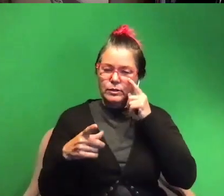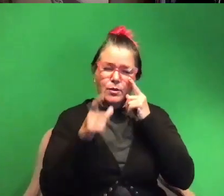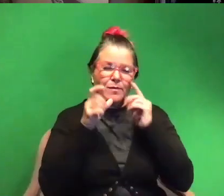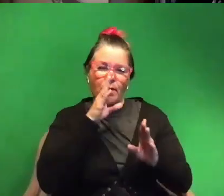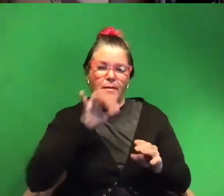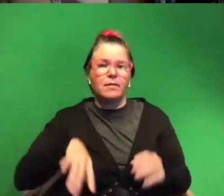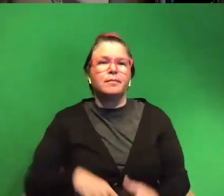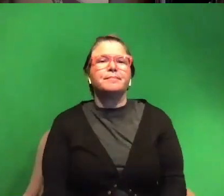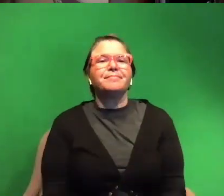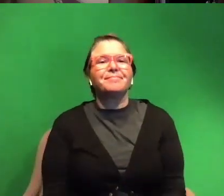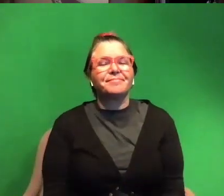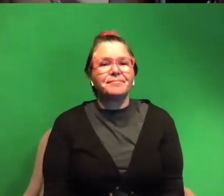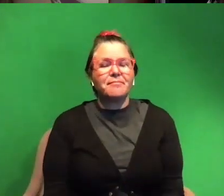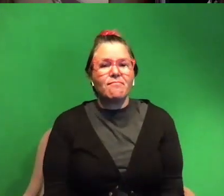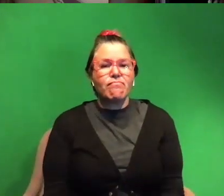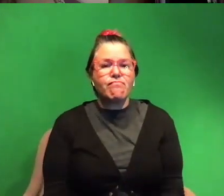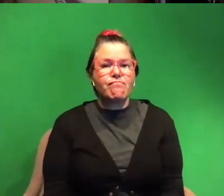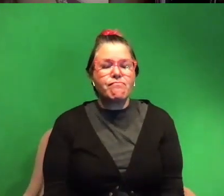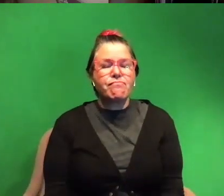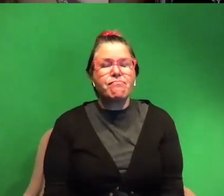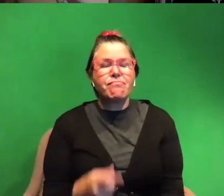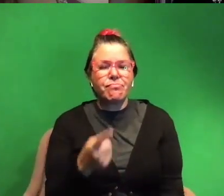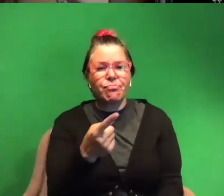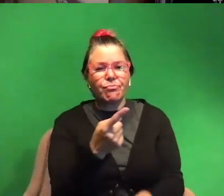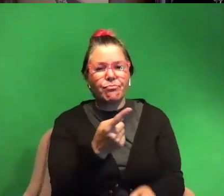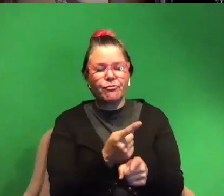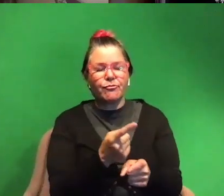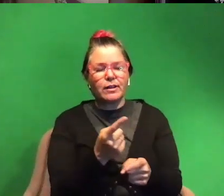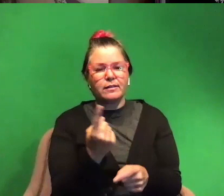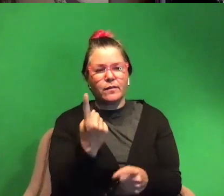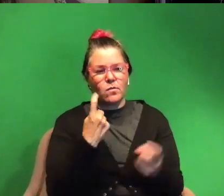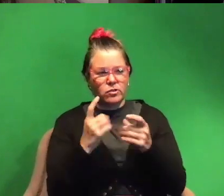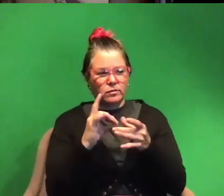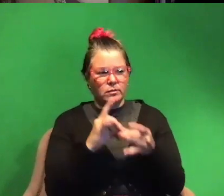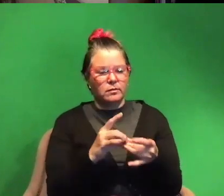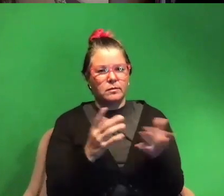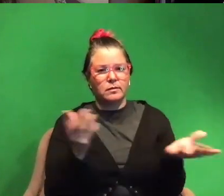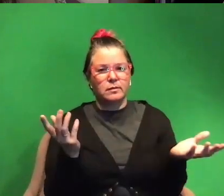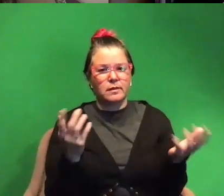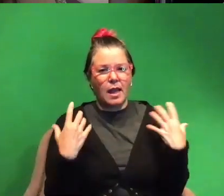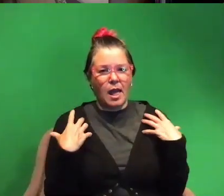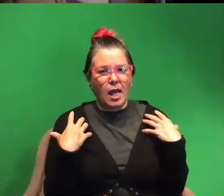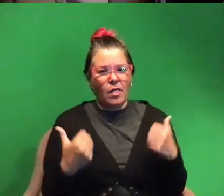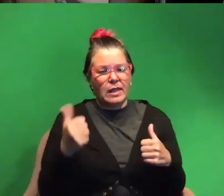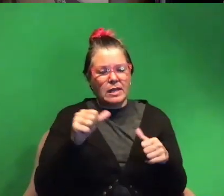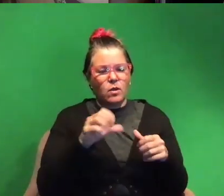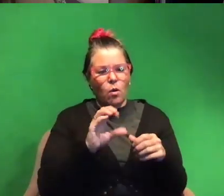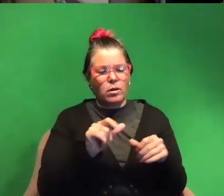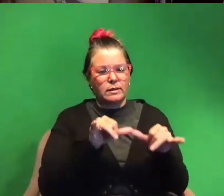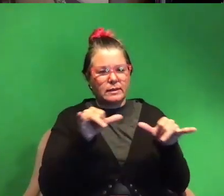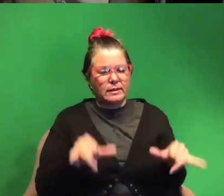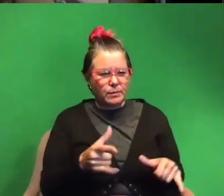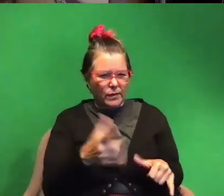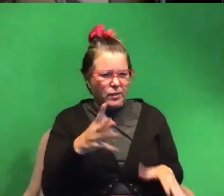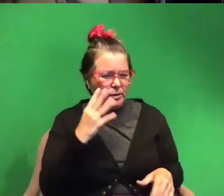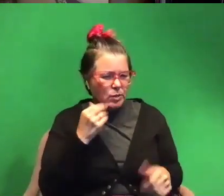that. But I think, yeah, we were getting questions about what are one of the healthiest coral systems that you may have encountered? Because it